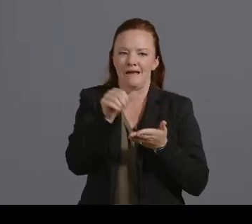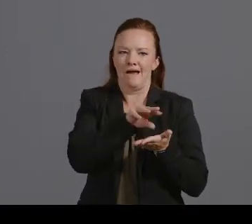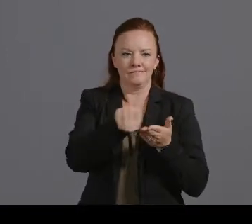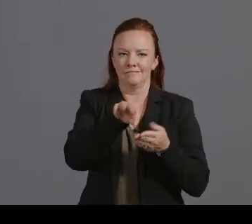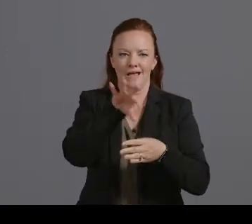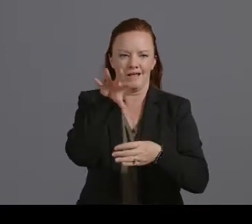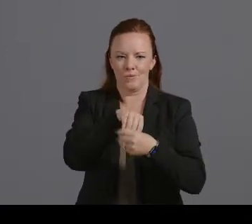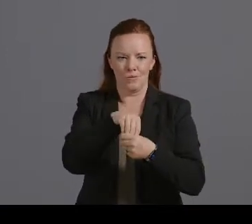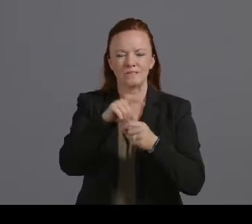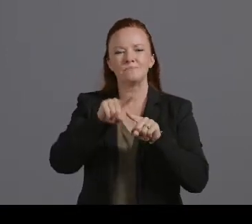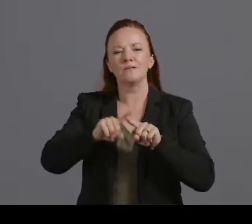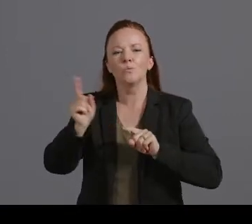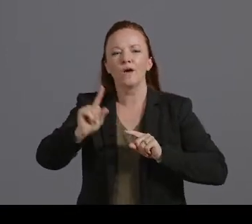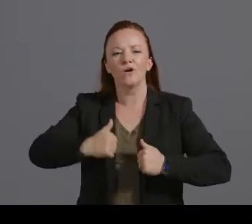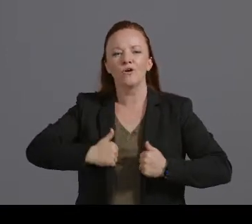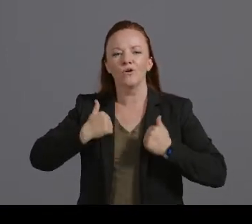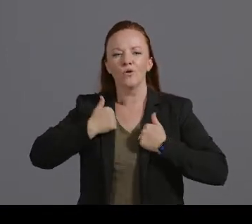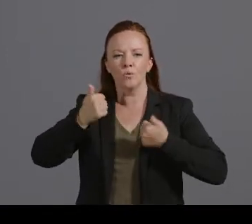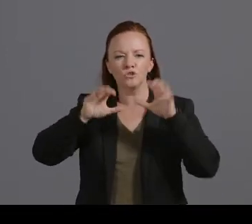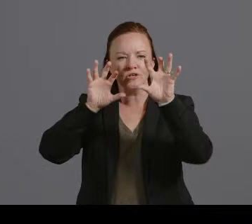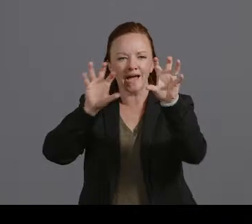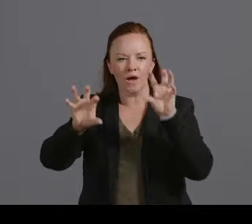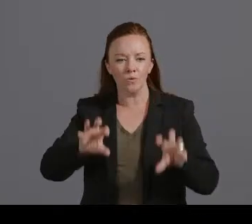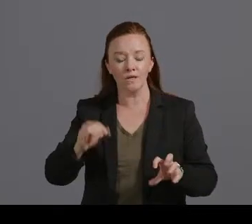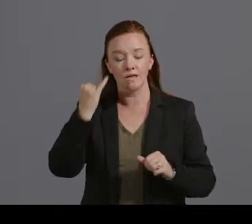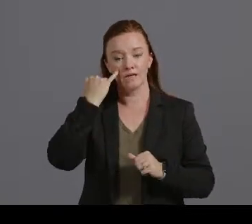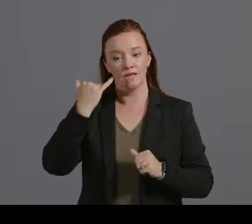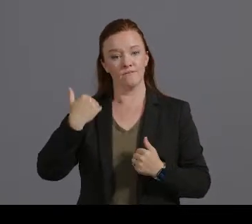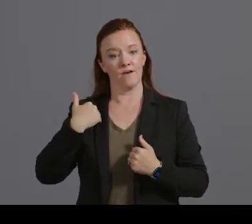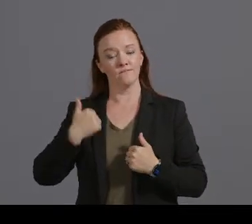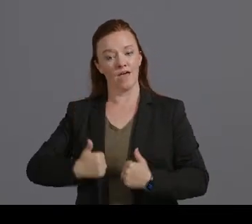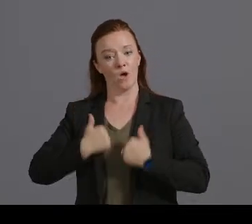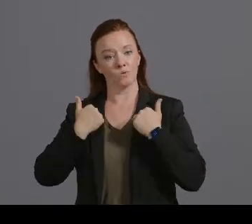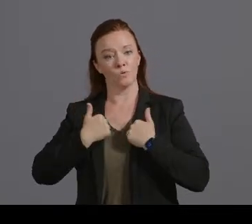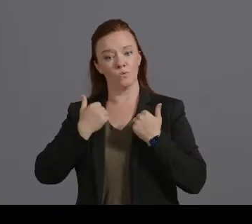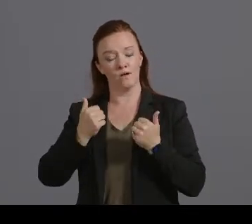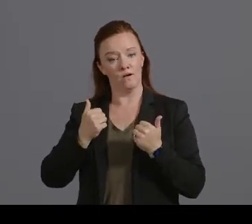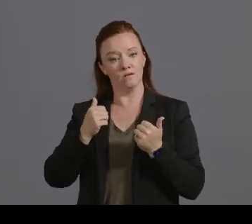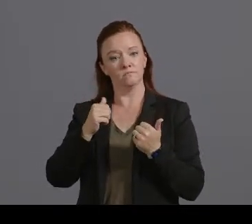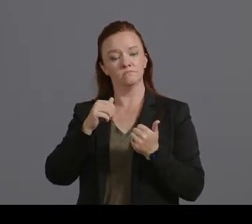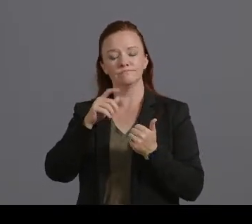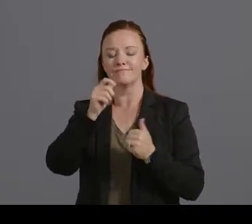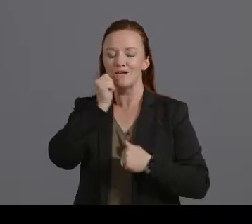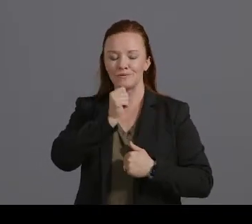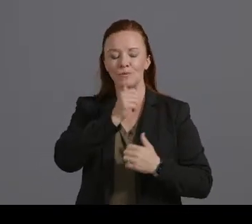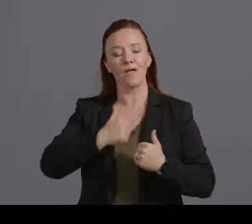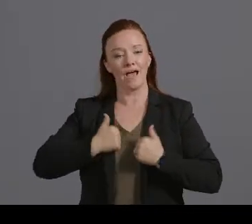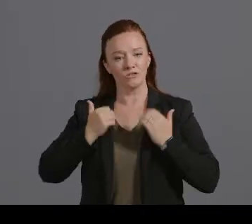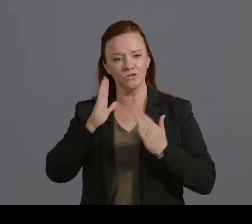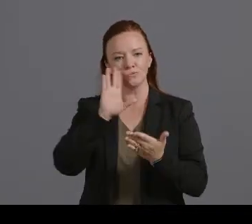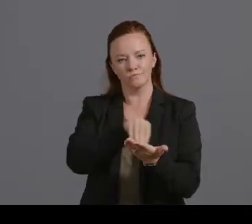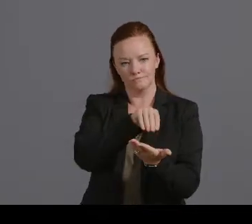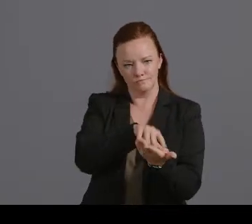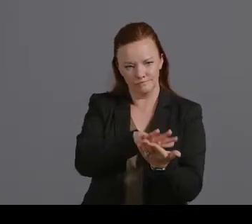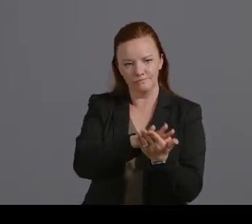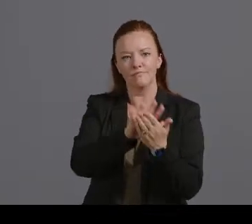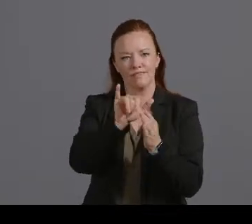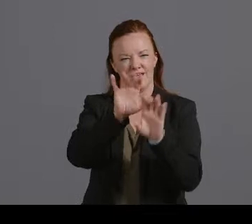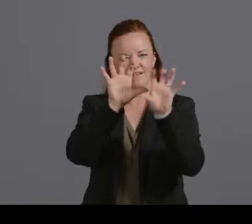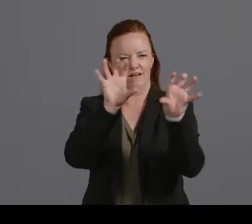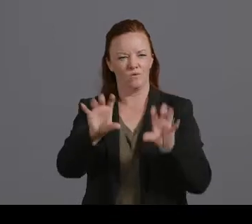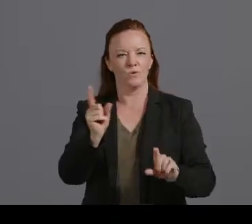address of residence is located. If they have an Arizona residence, they will be indicated in the county in which they